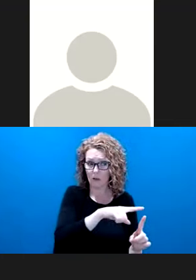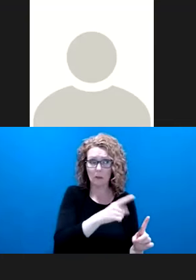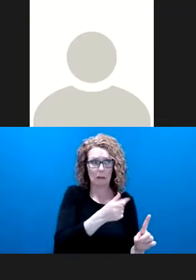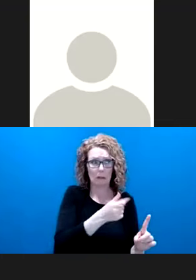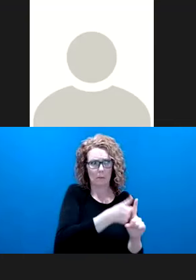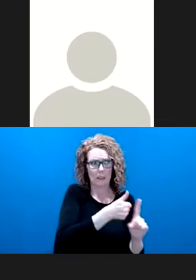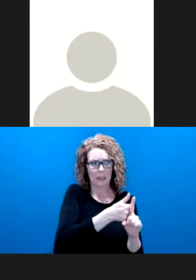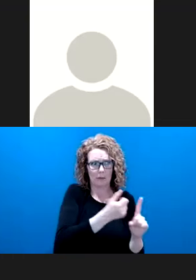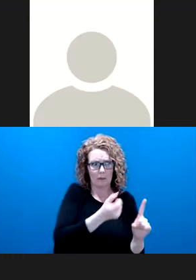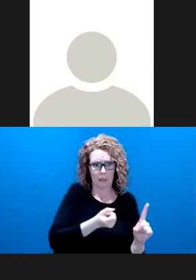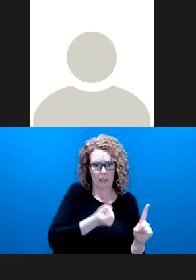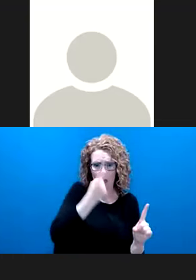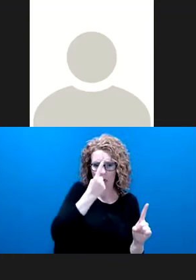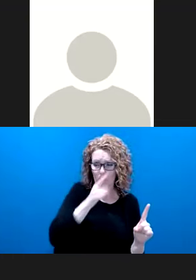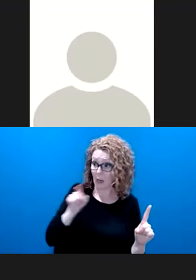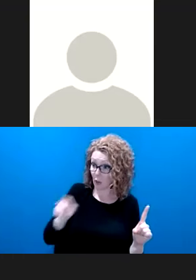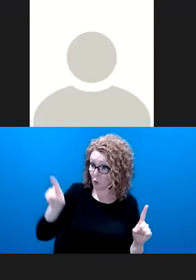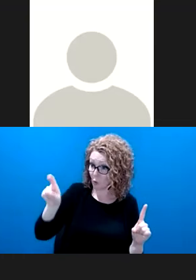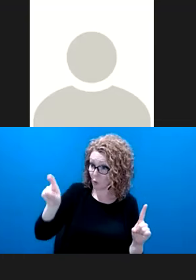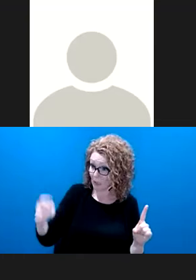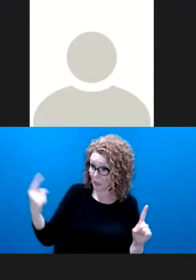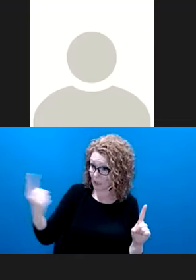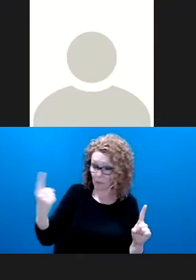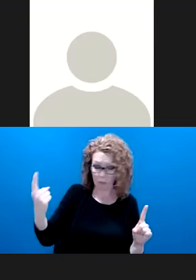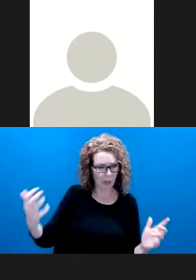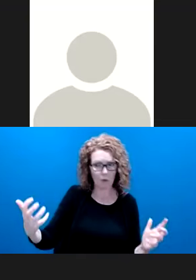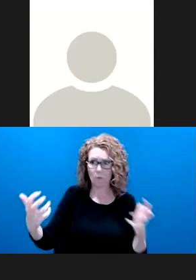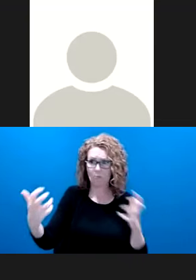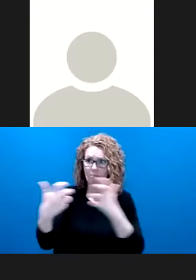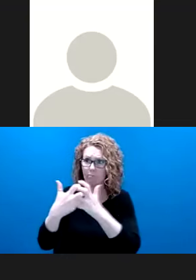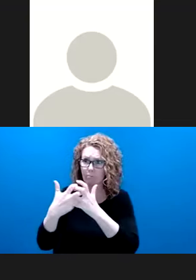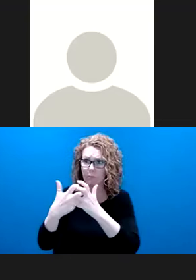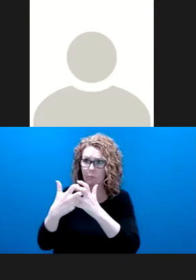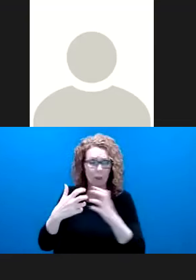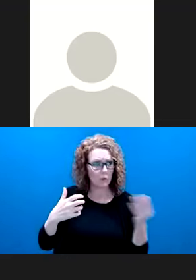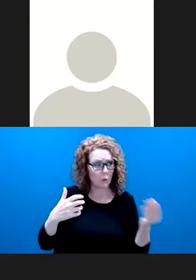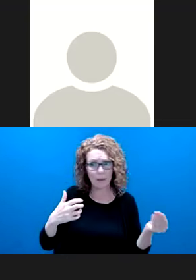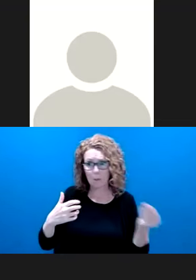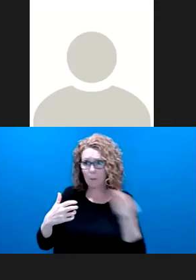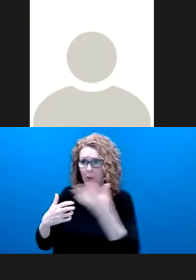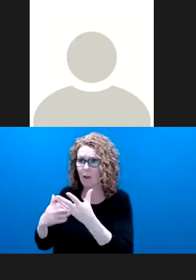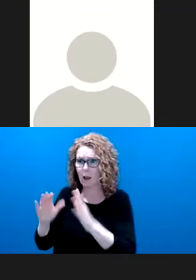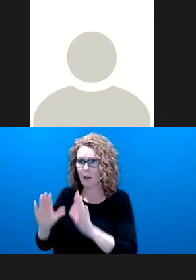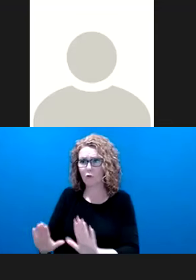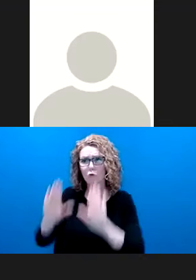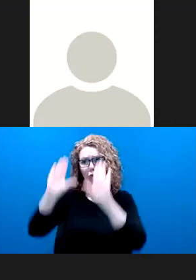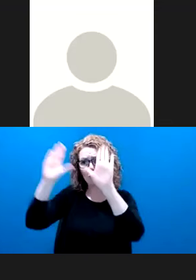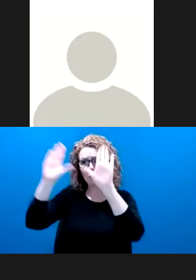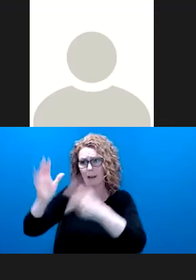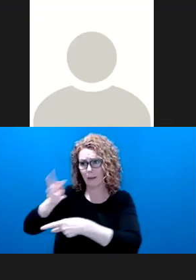individuals need are present so people can have great care, good care in